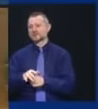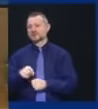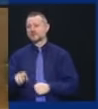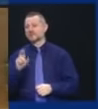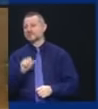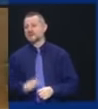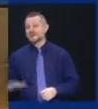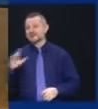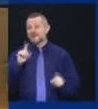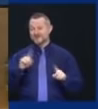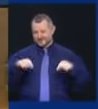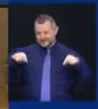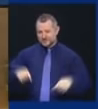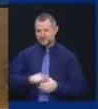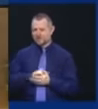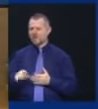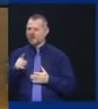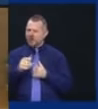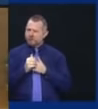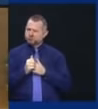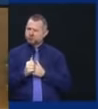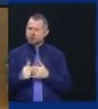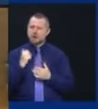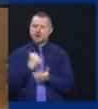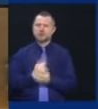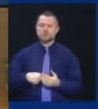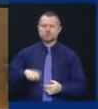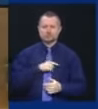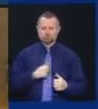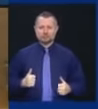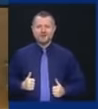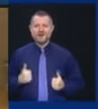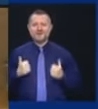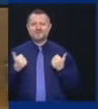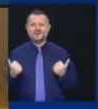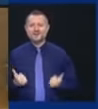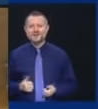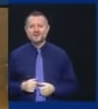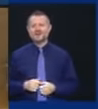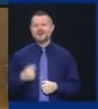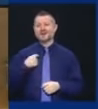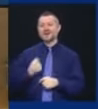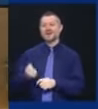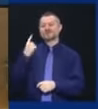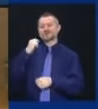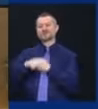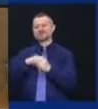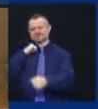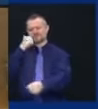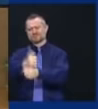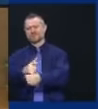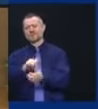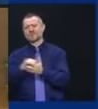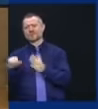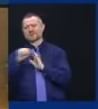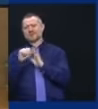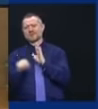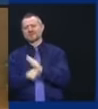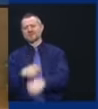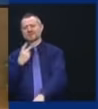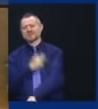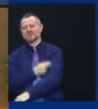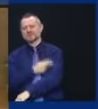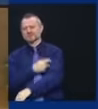into our capacity to survive. Last year, you established the New York State Vaccine Task